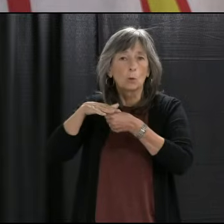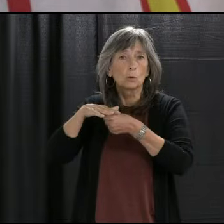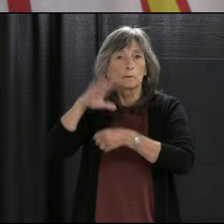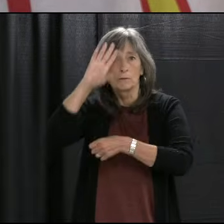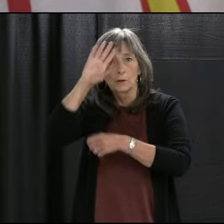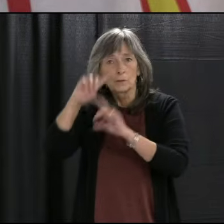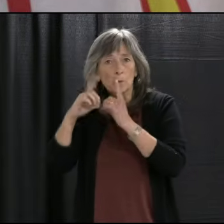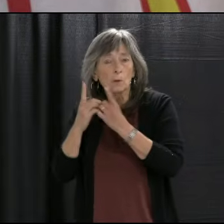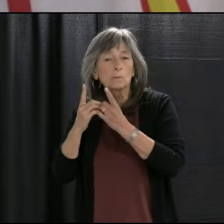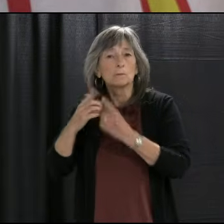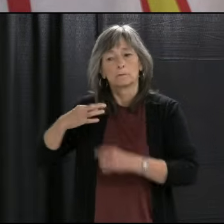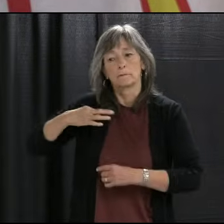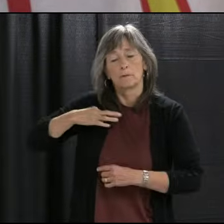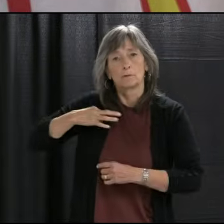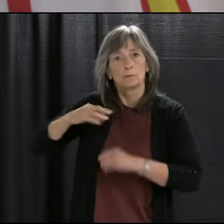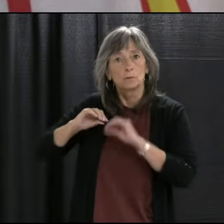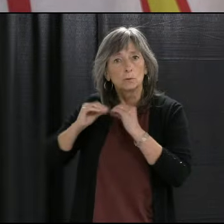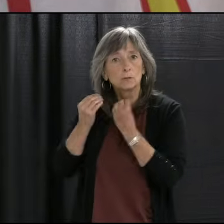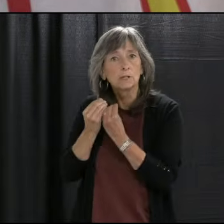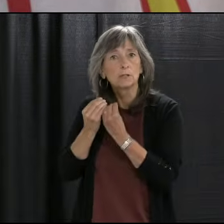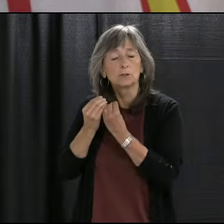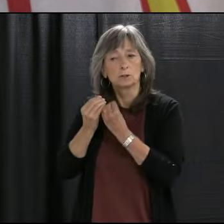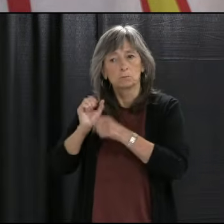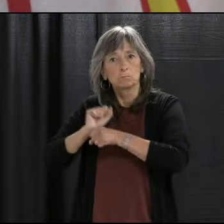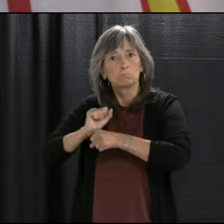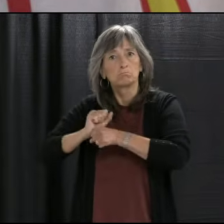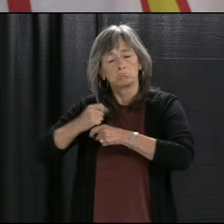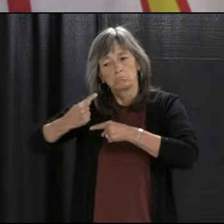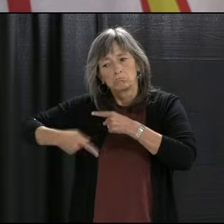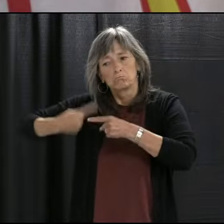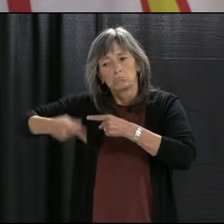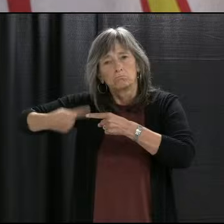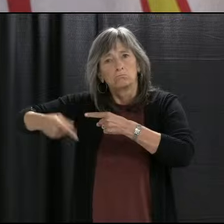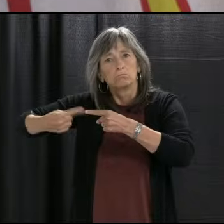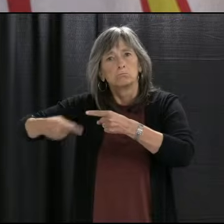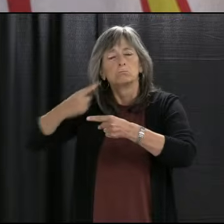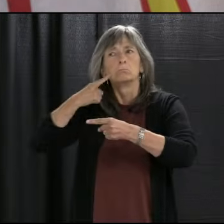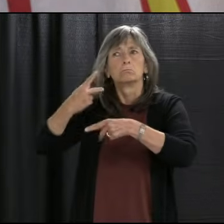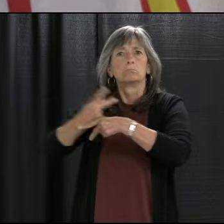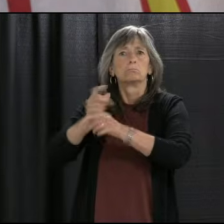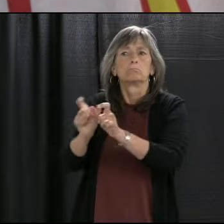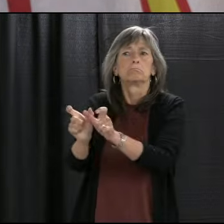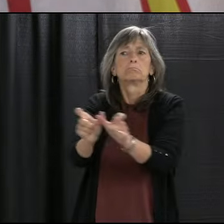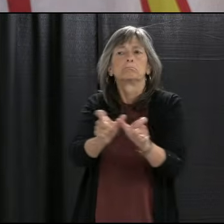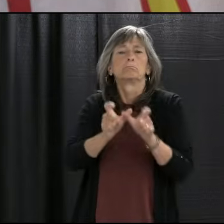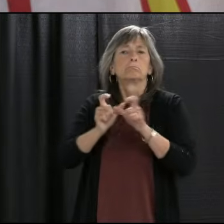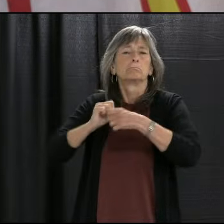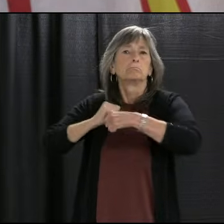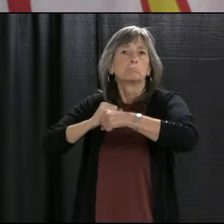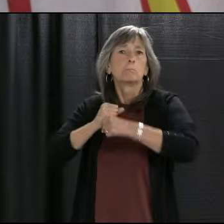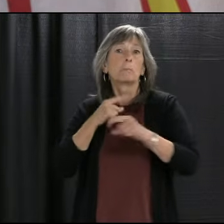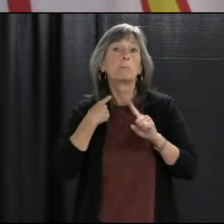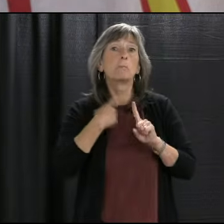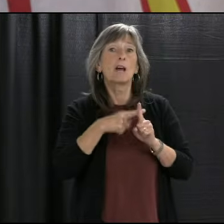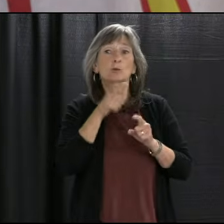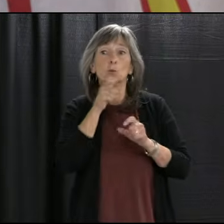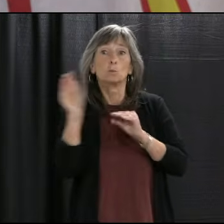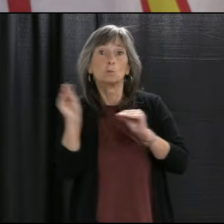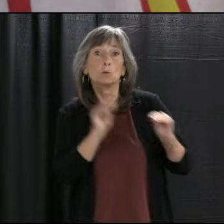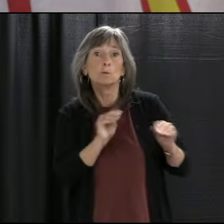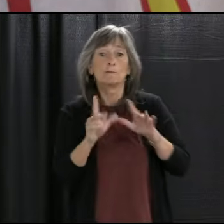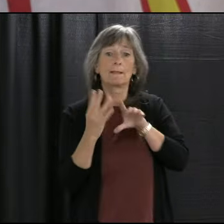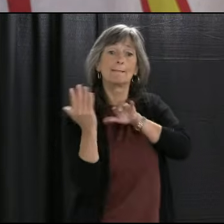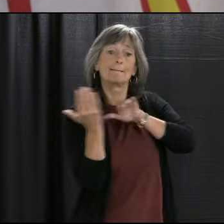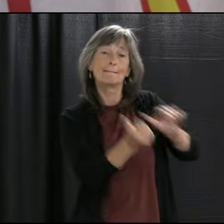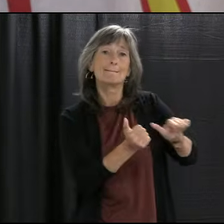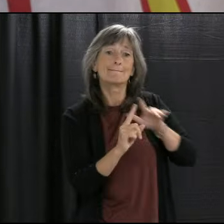our volunteer community organizations have been working around the clock to protect these communities and support people who have been displaced. I do